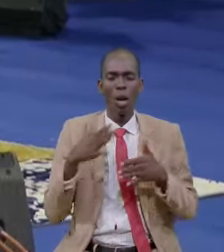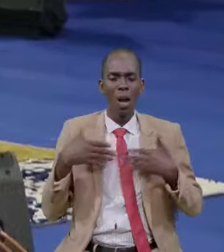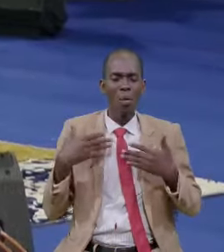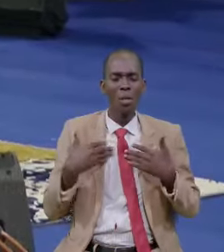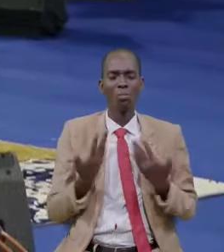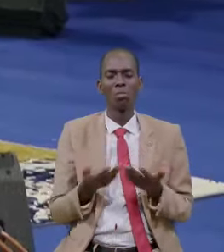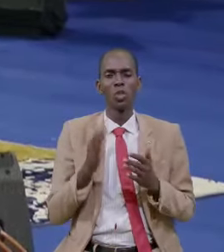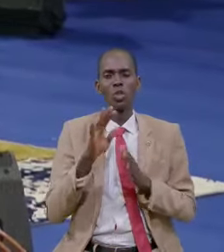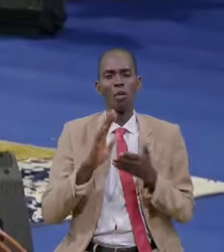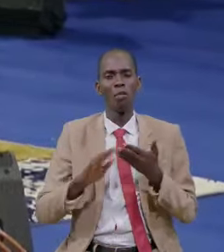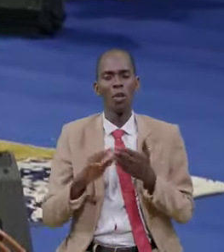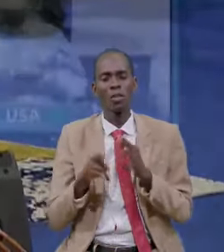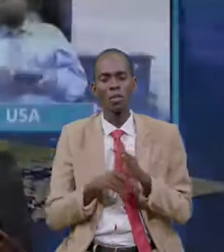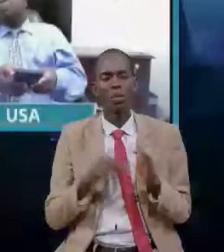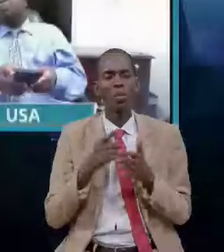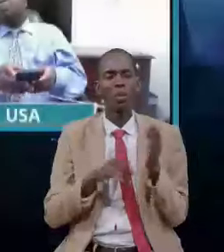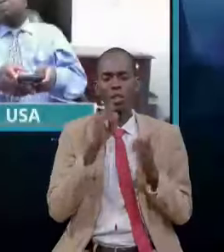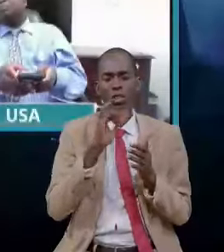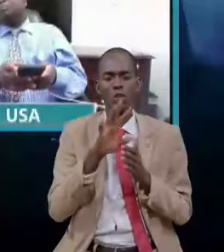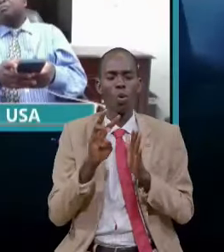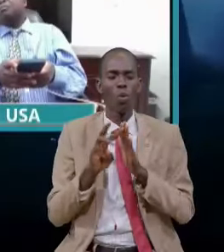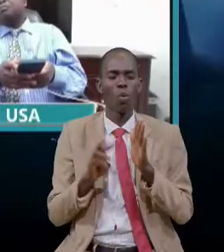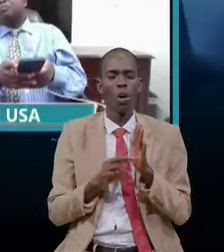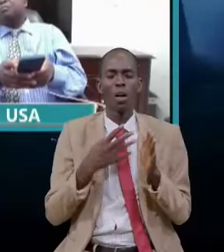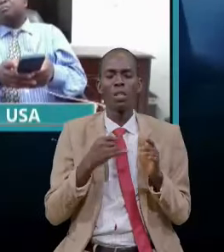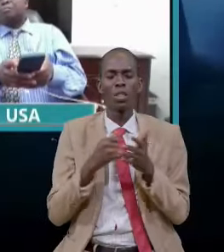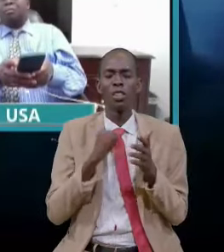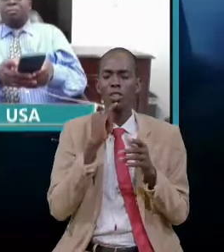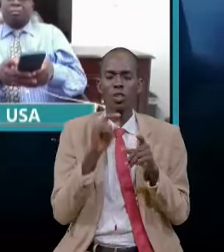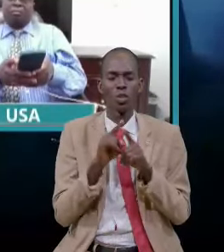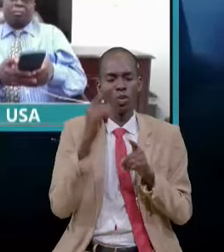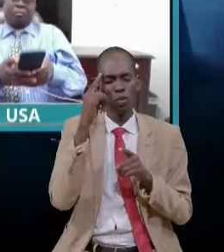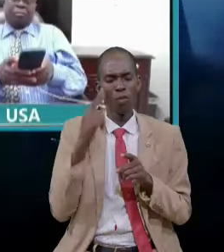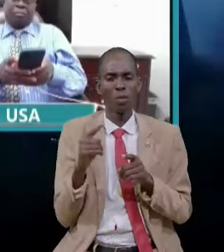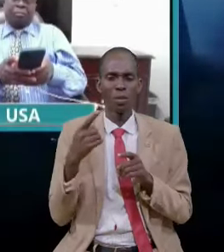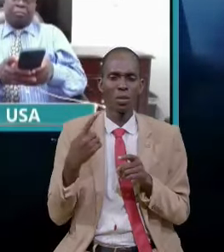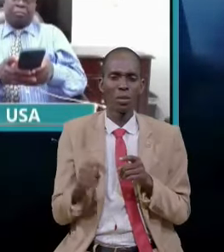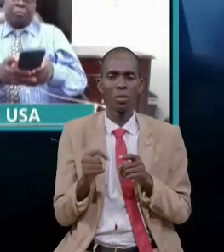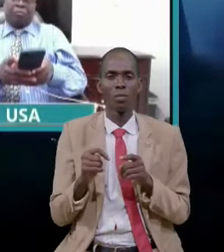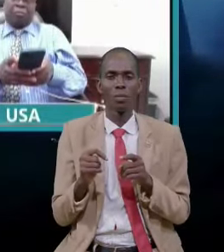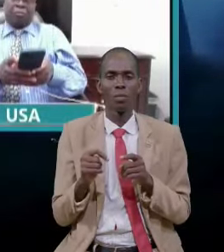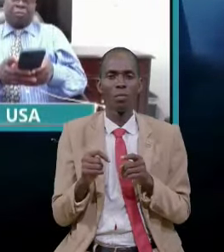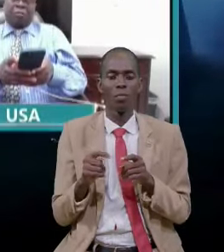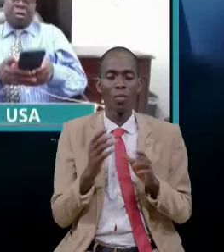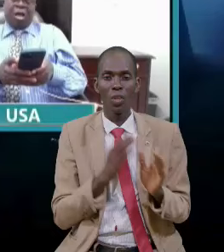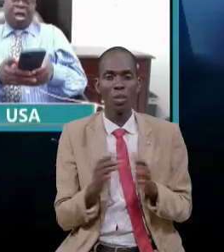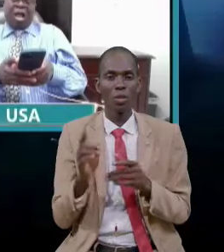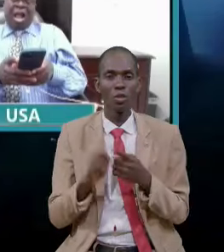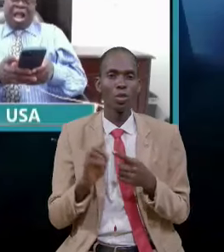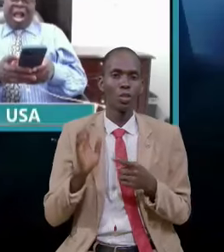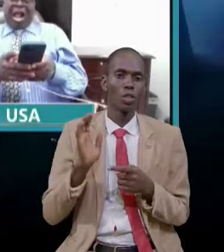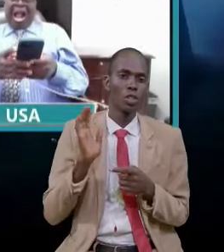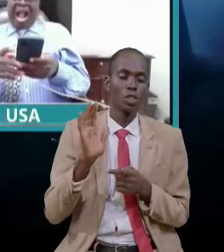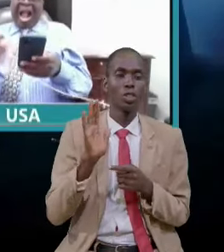What's his will? Your healing. And as we ask, according to his will, he hears us. Look at